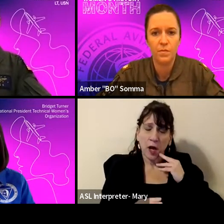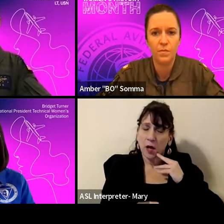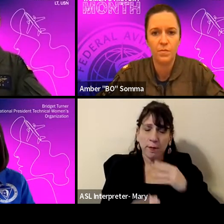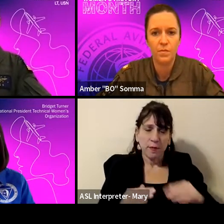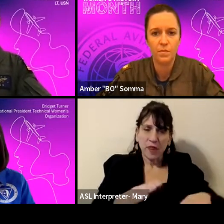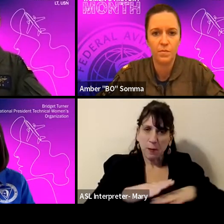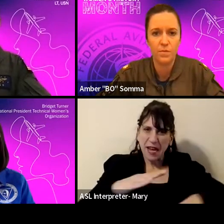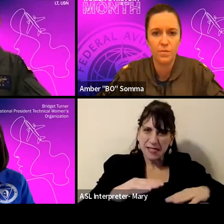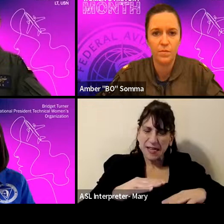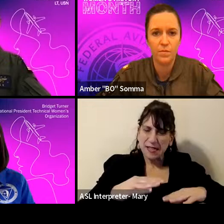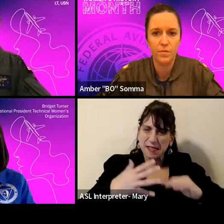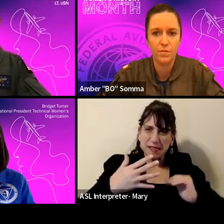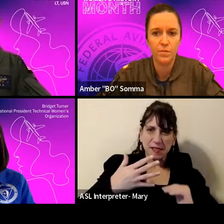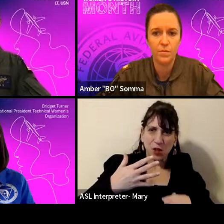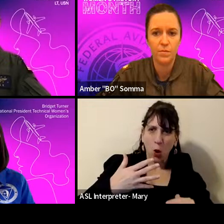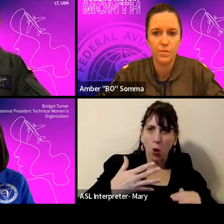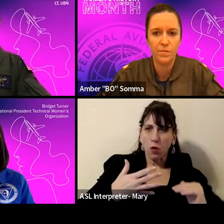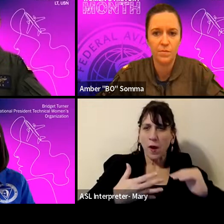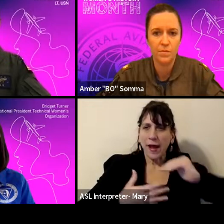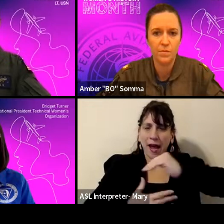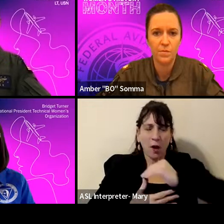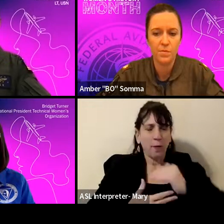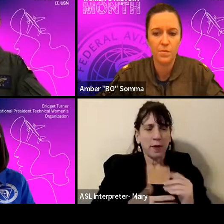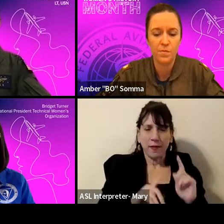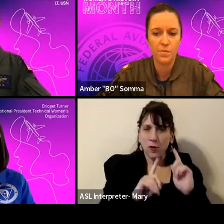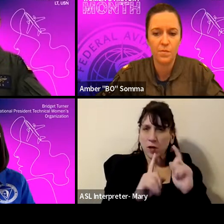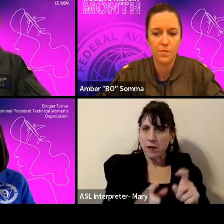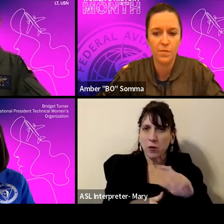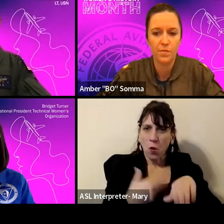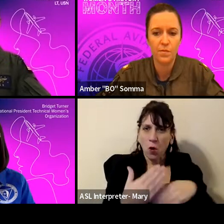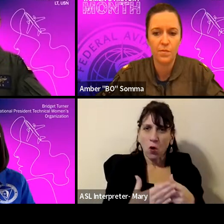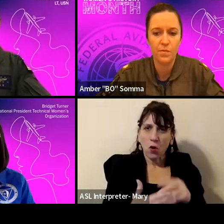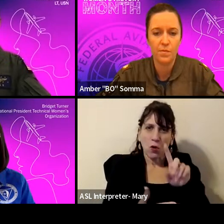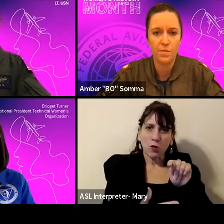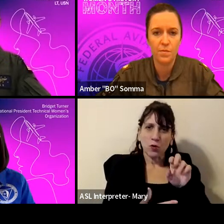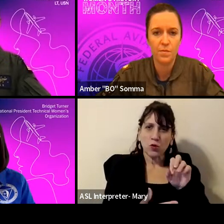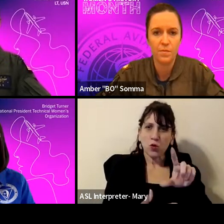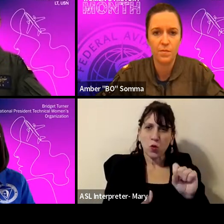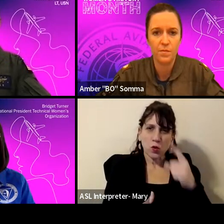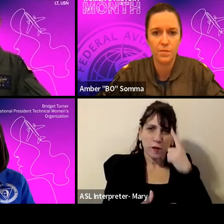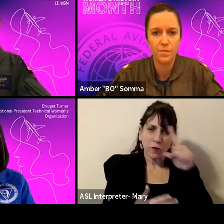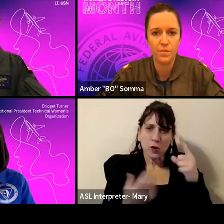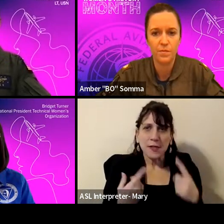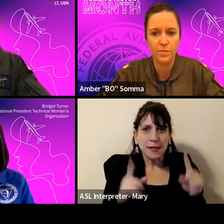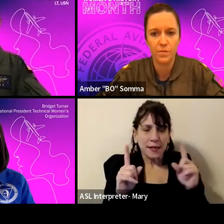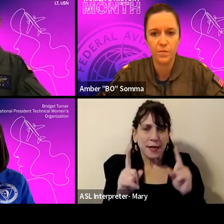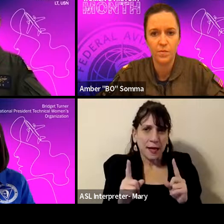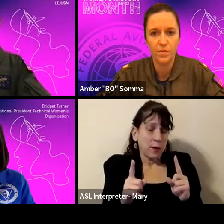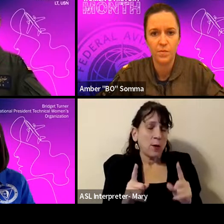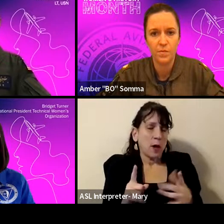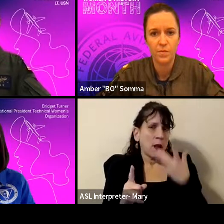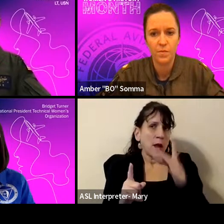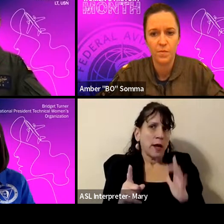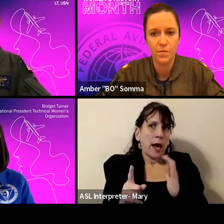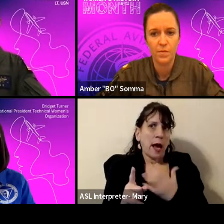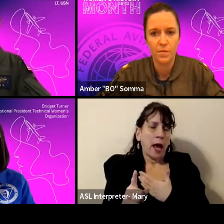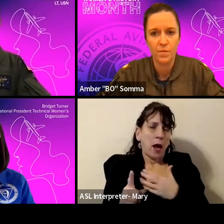build you up and give you all the tools to success. And I mean, we're very lucky. Our jet is extremely safe.